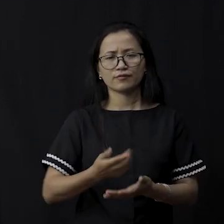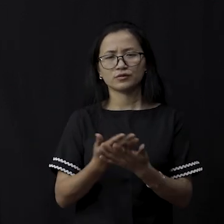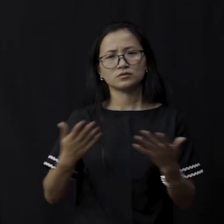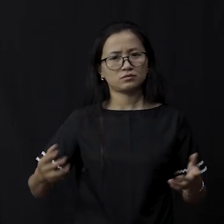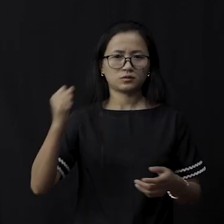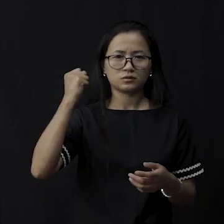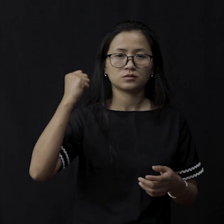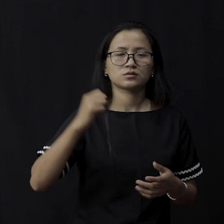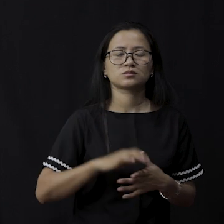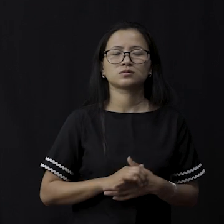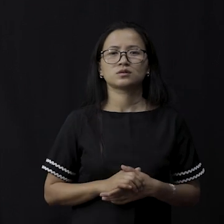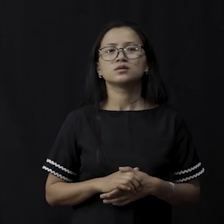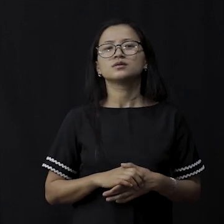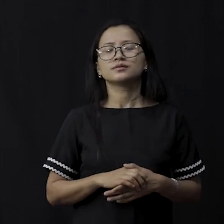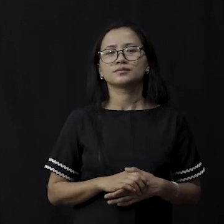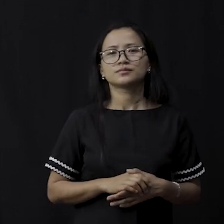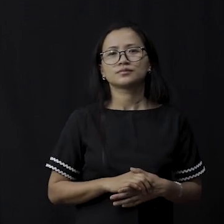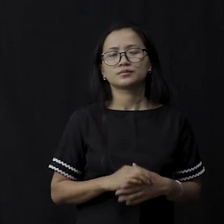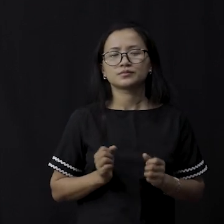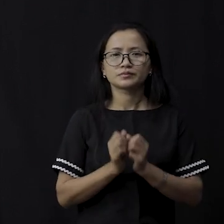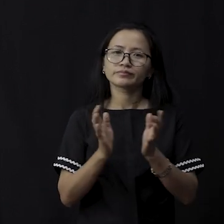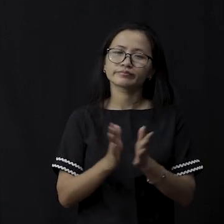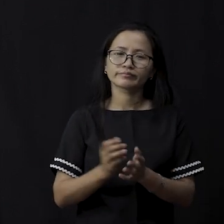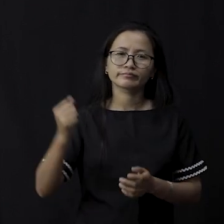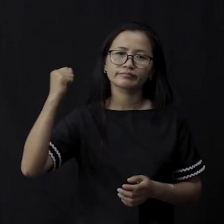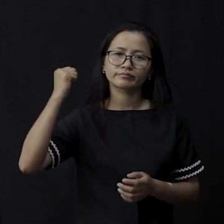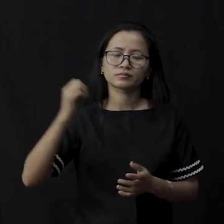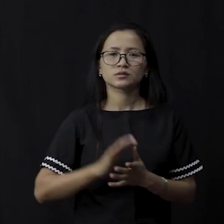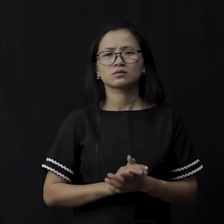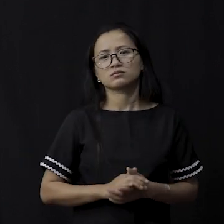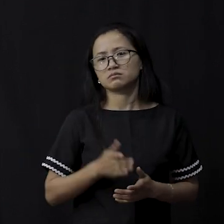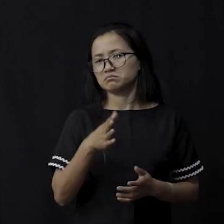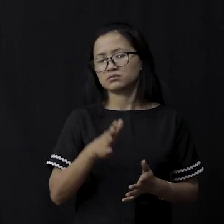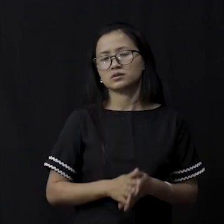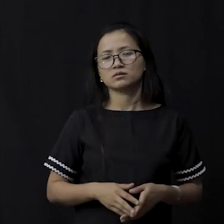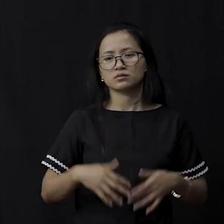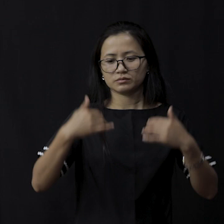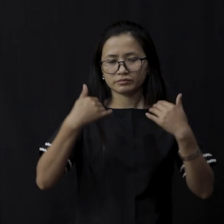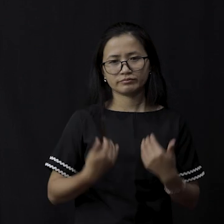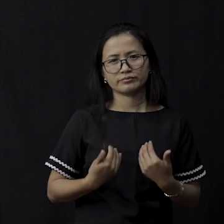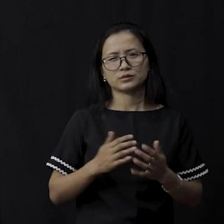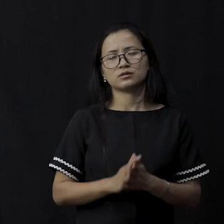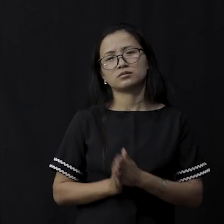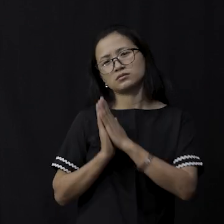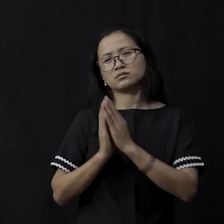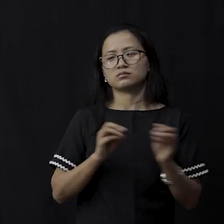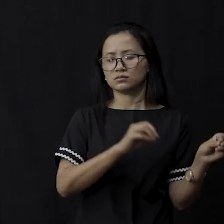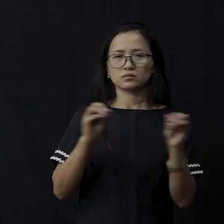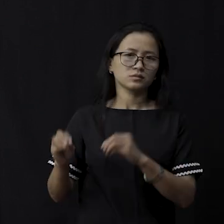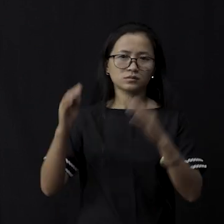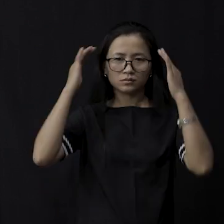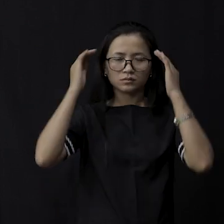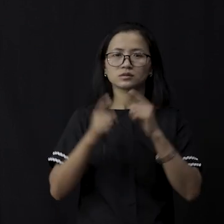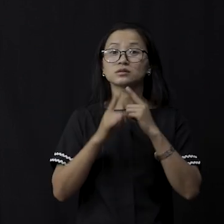that we do. Yes or no? Without energy, then you will always in the bed. You wouldn't even be able to move your head or speak.